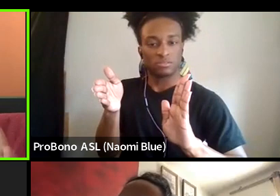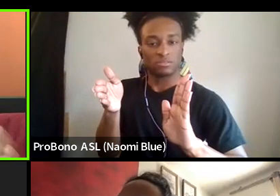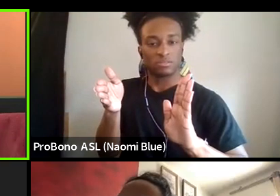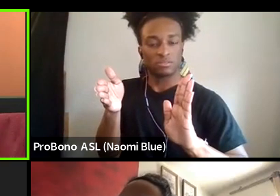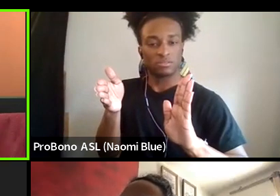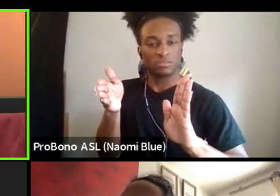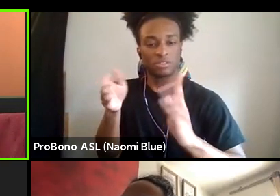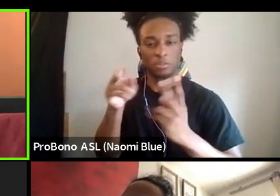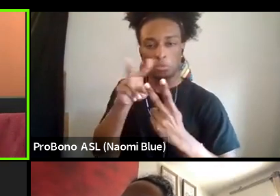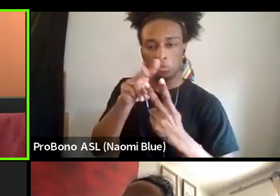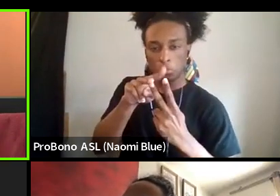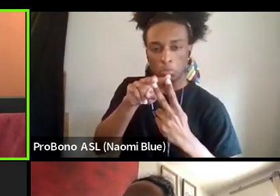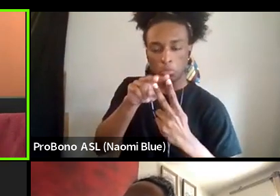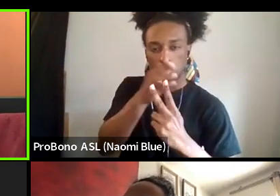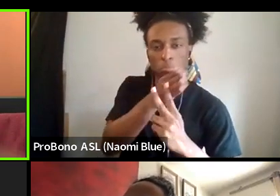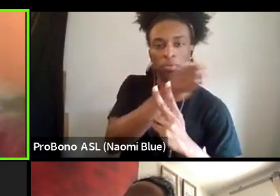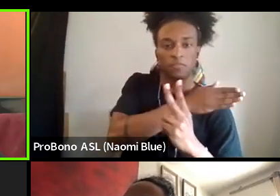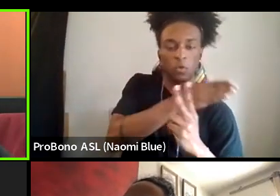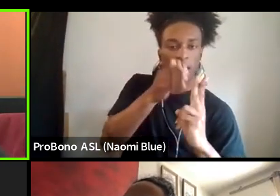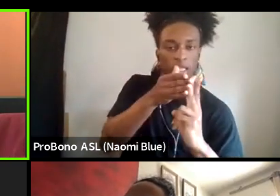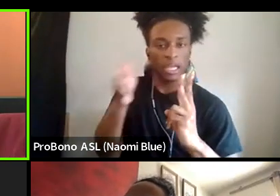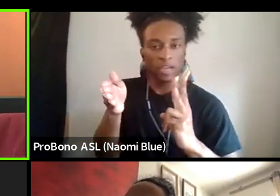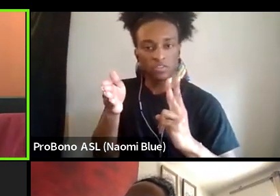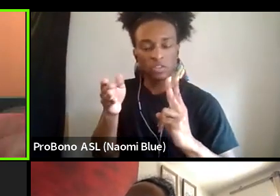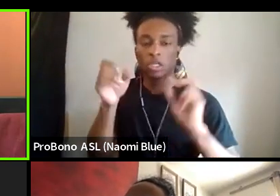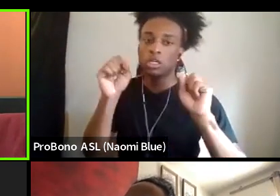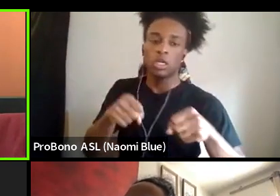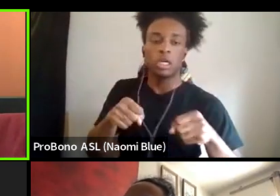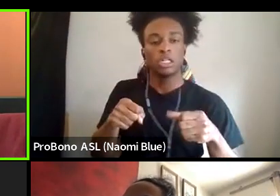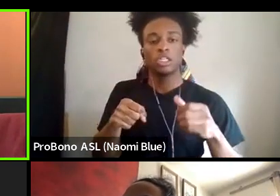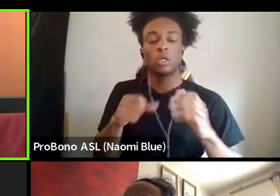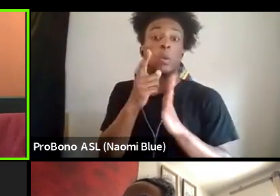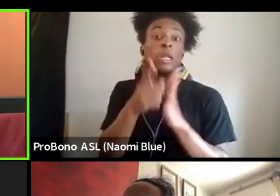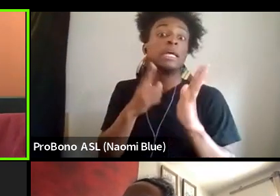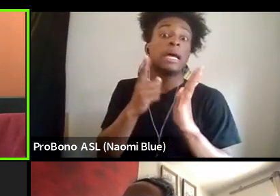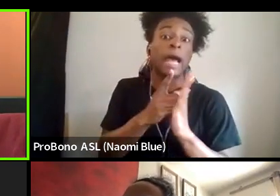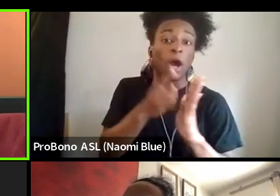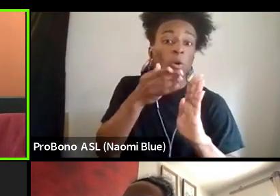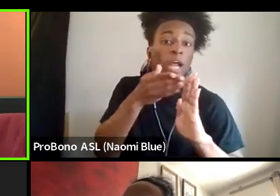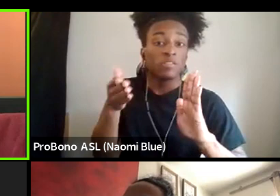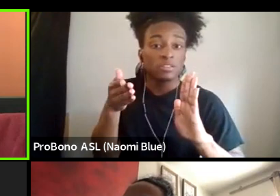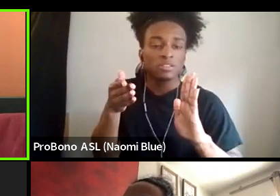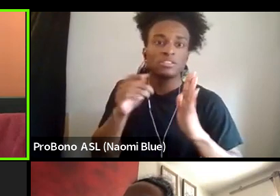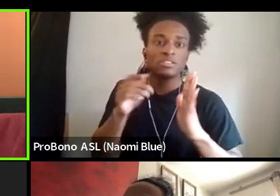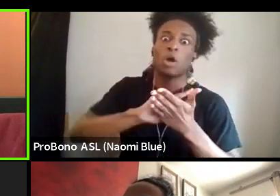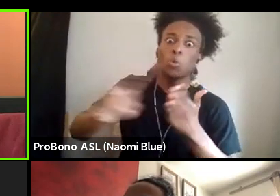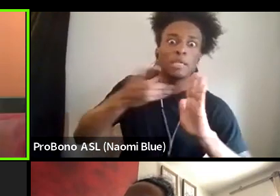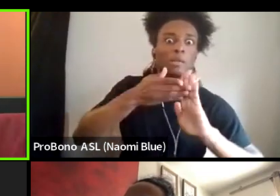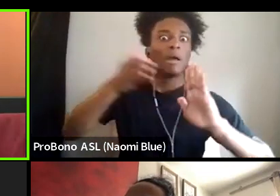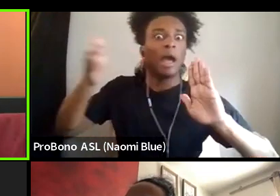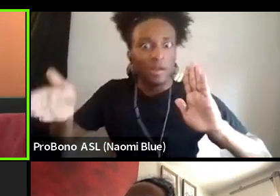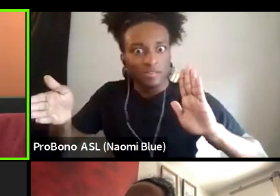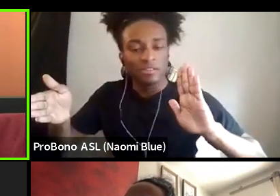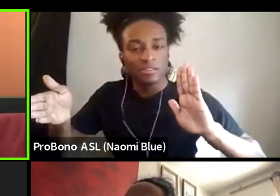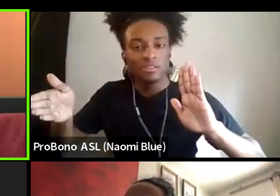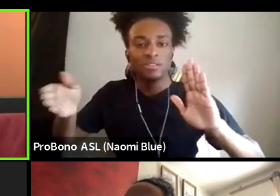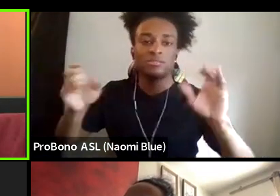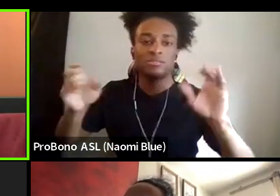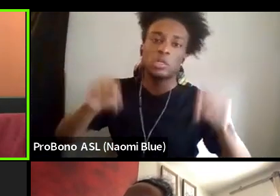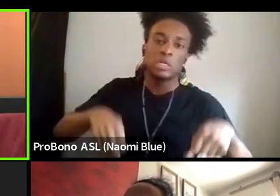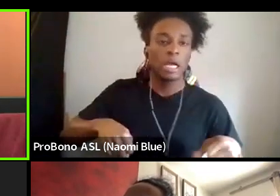A scene that happens after this. It could be a week later. It could be an hour later. It could be a continuity of it.